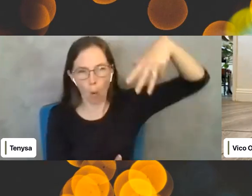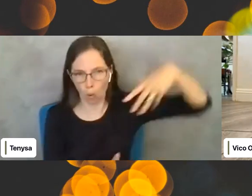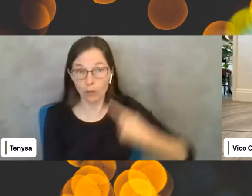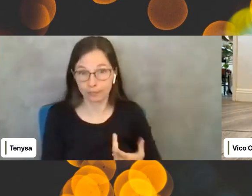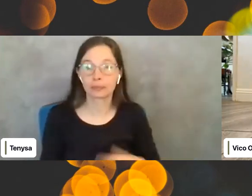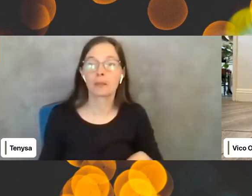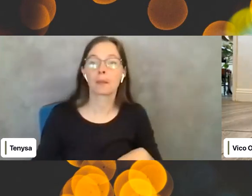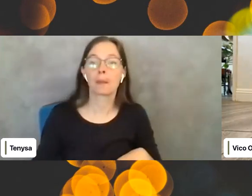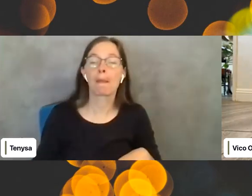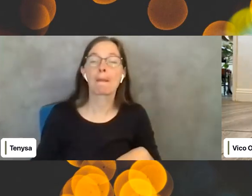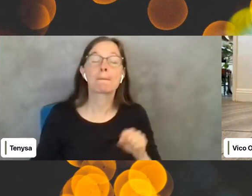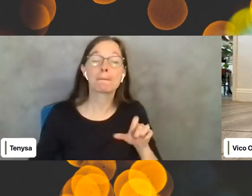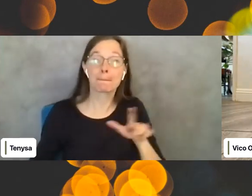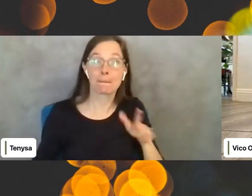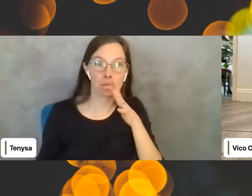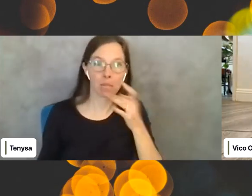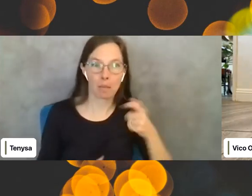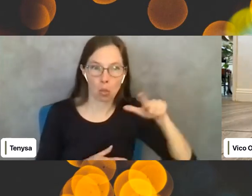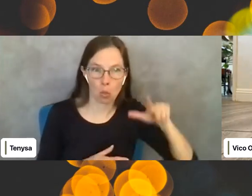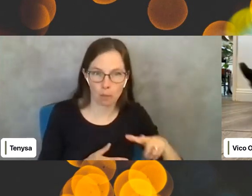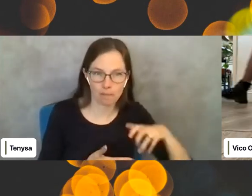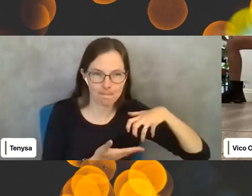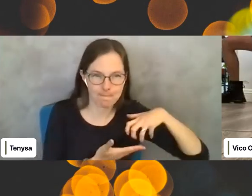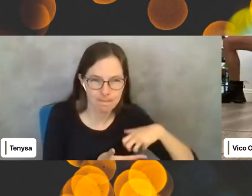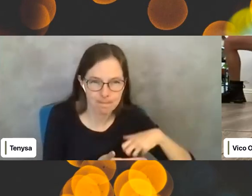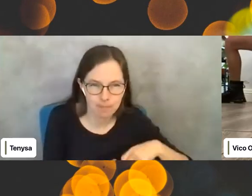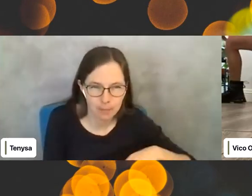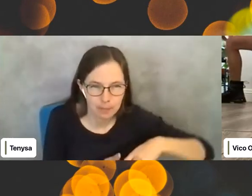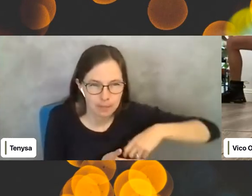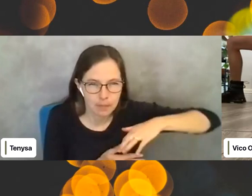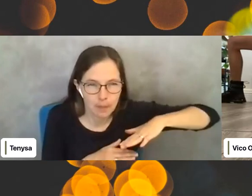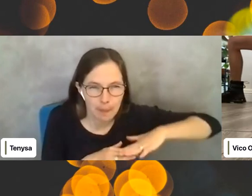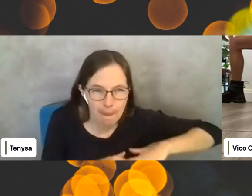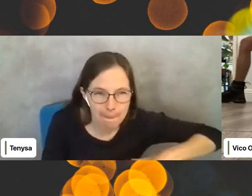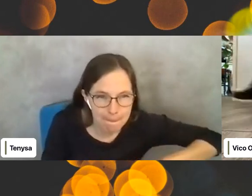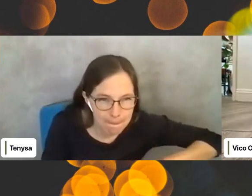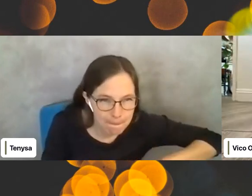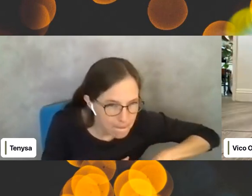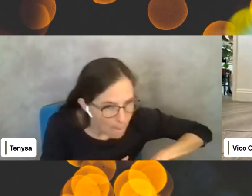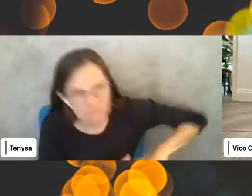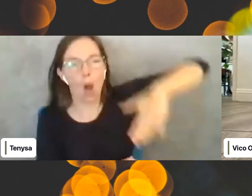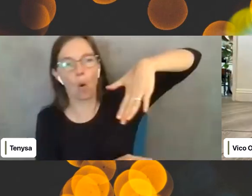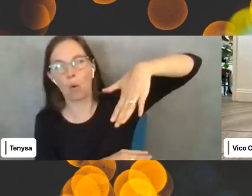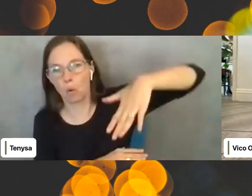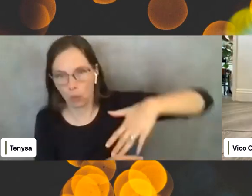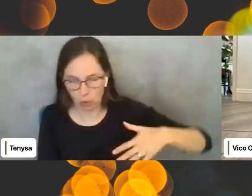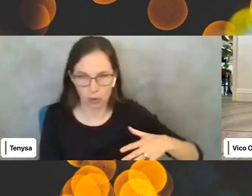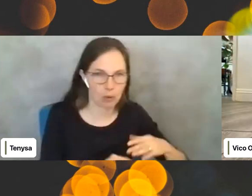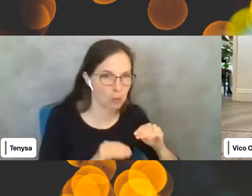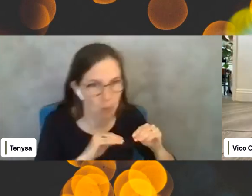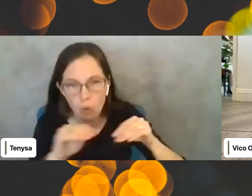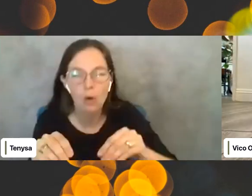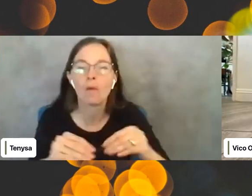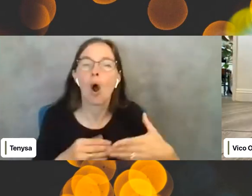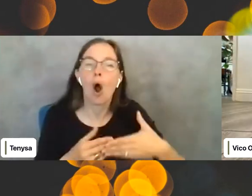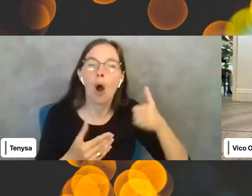like go a little bit low and it's gonna lunge you forward into kind of like these like stretch